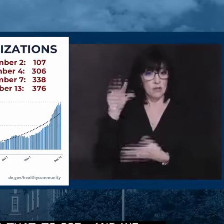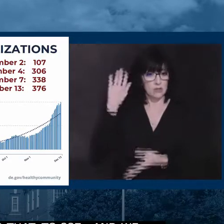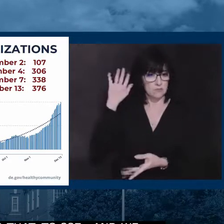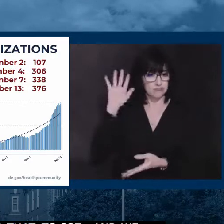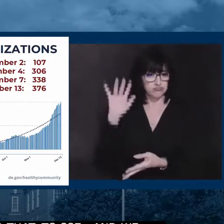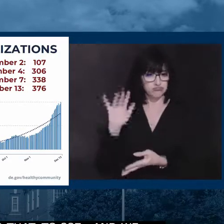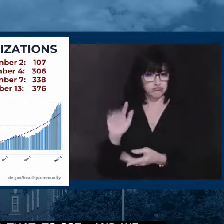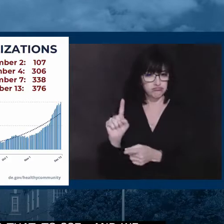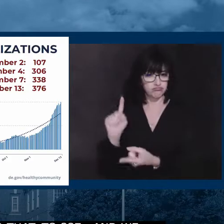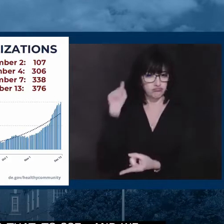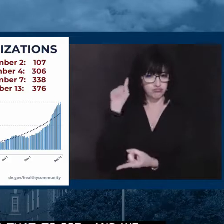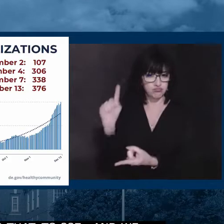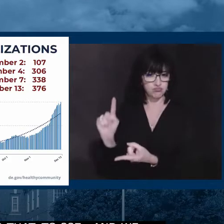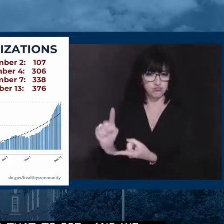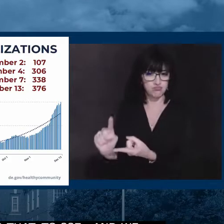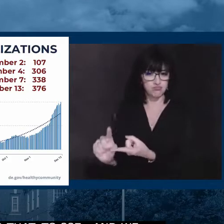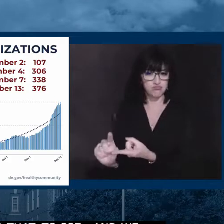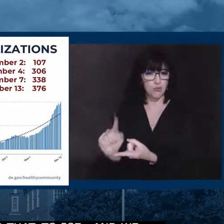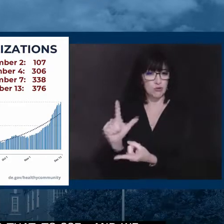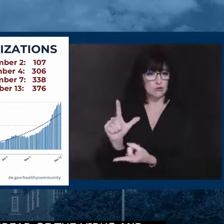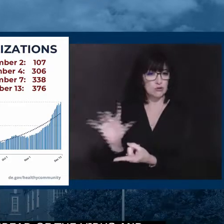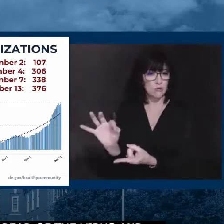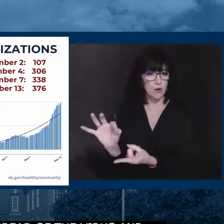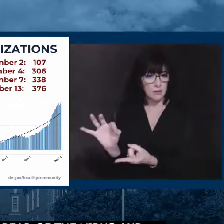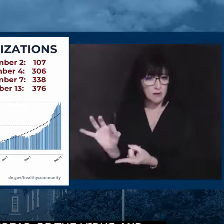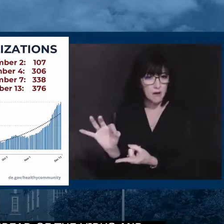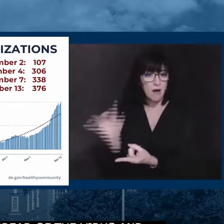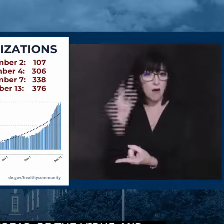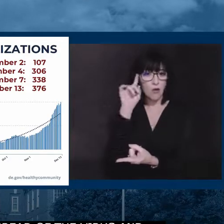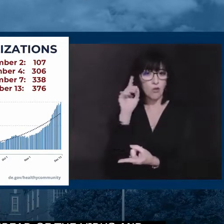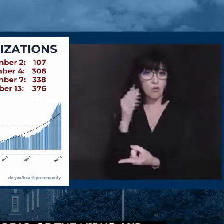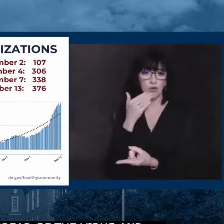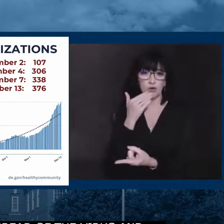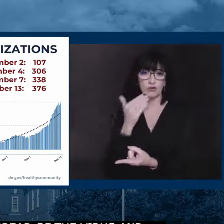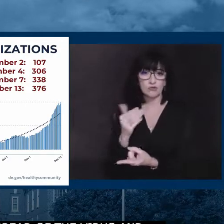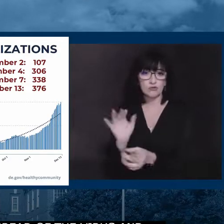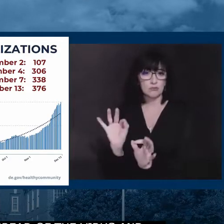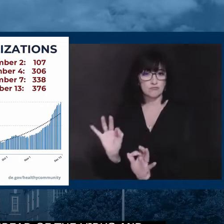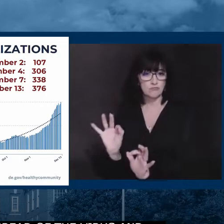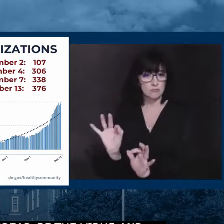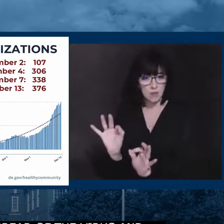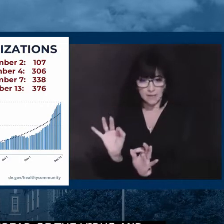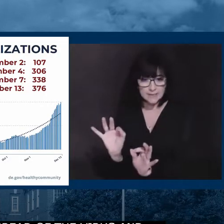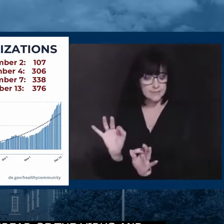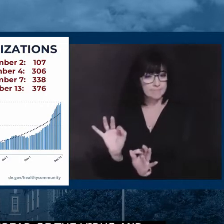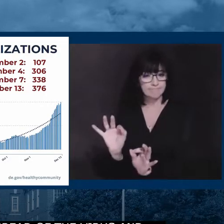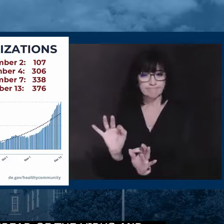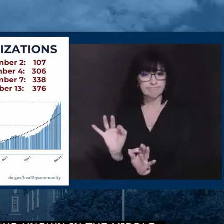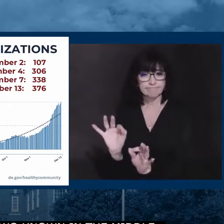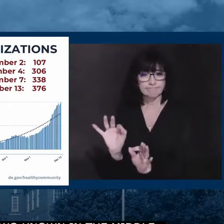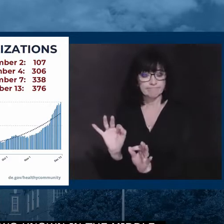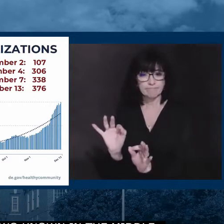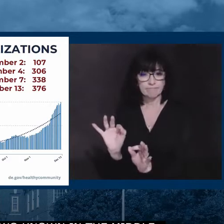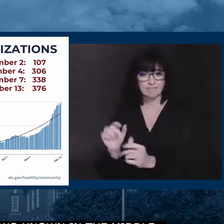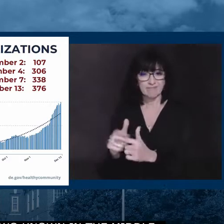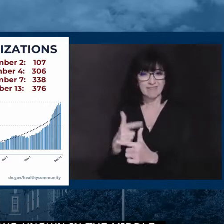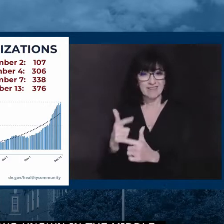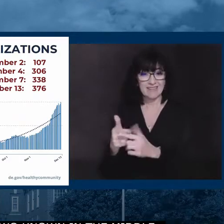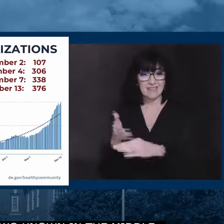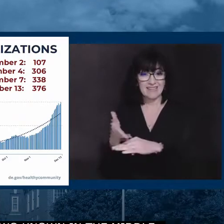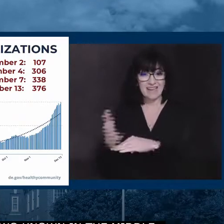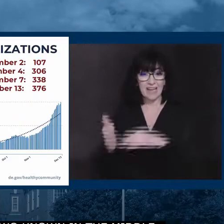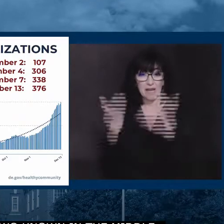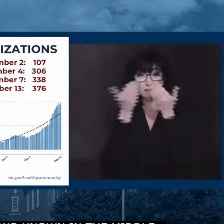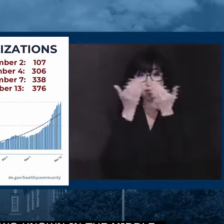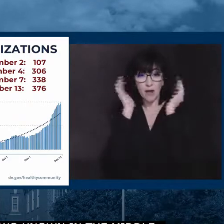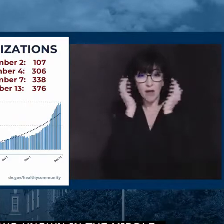of August. Things started to ramping up in October and really accelerating after Halloween, and then